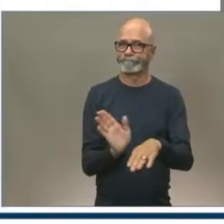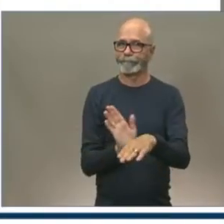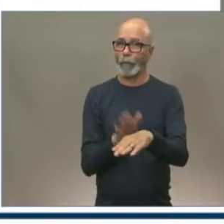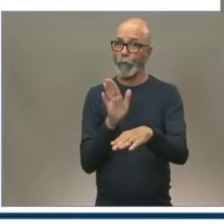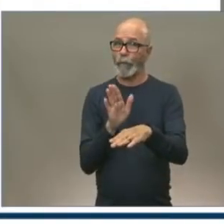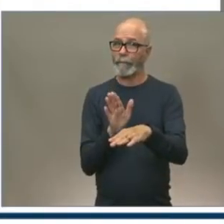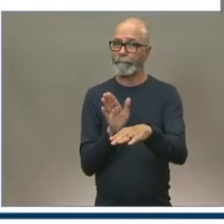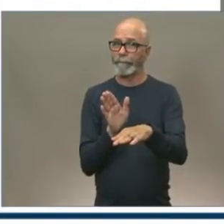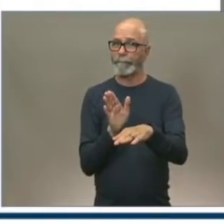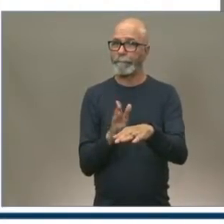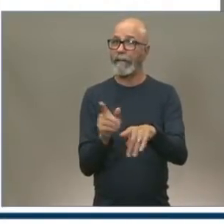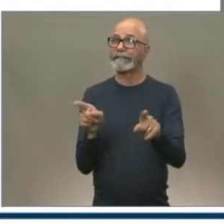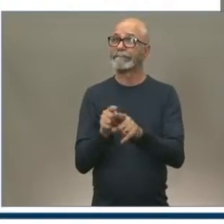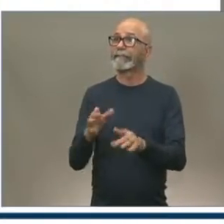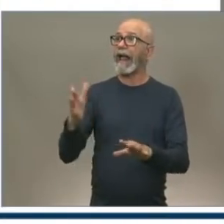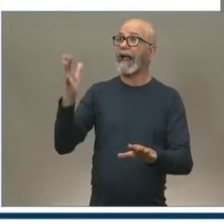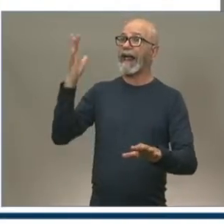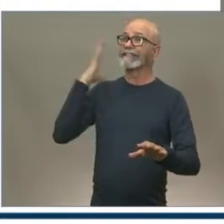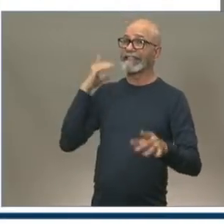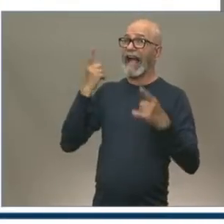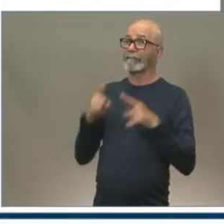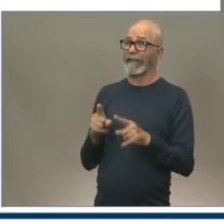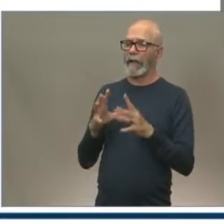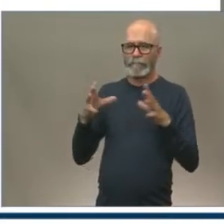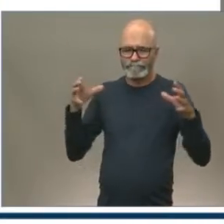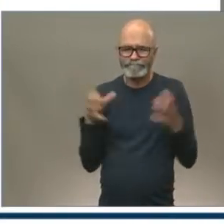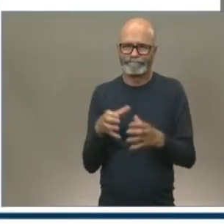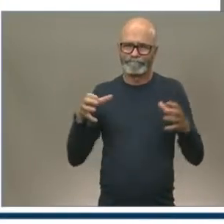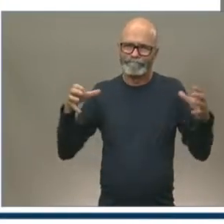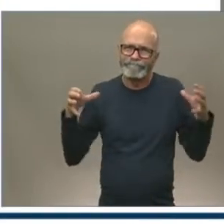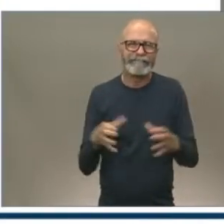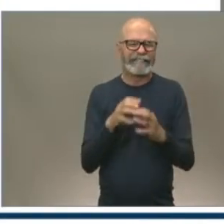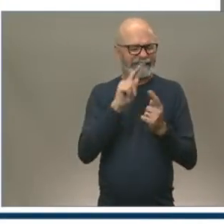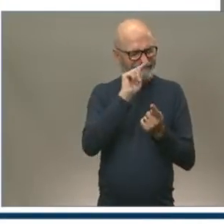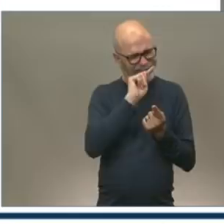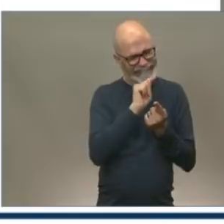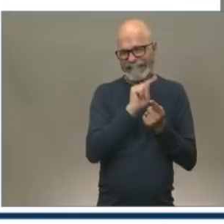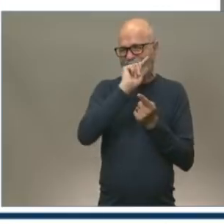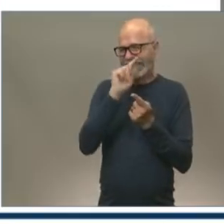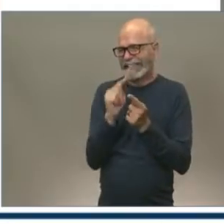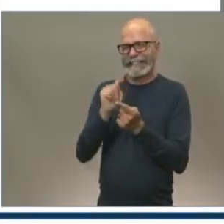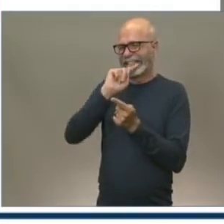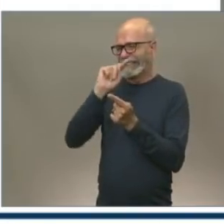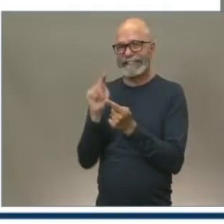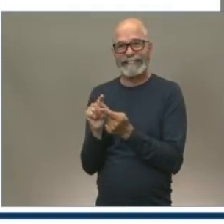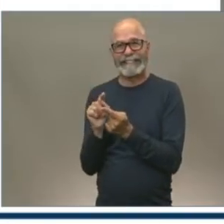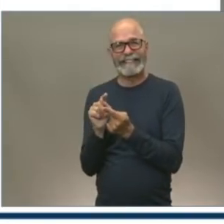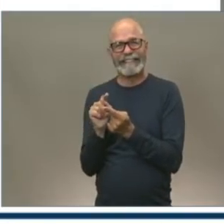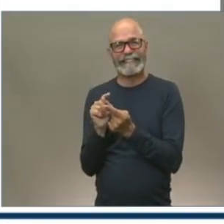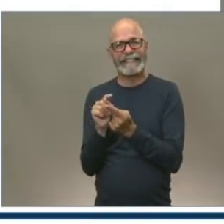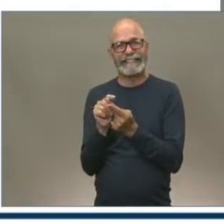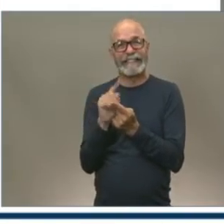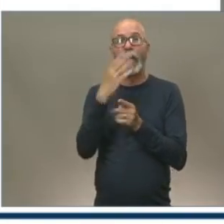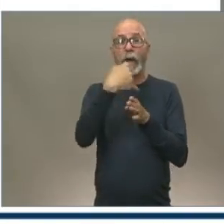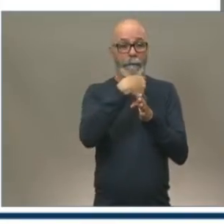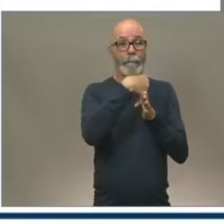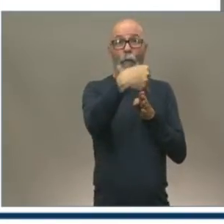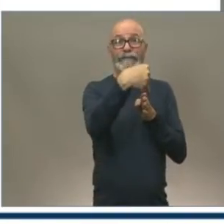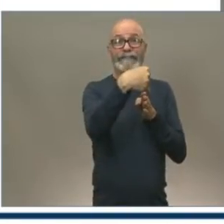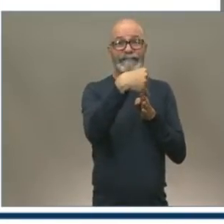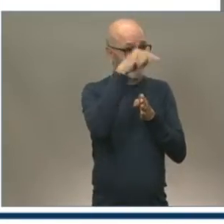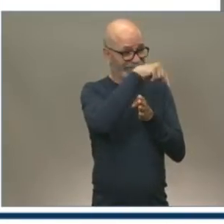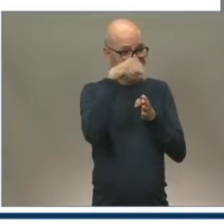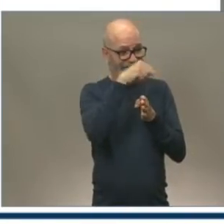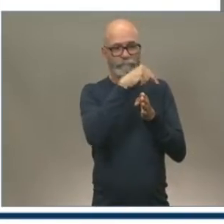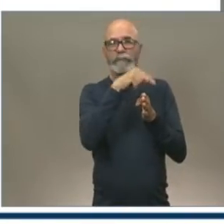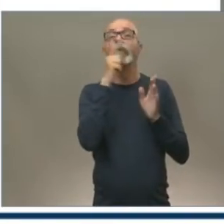we've worked together to reduce case numbers. The border measures are critical and will help, but there are things that all of us